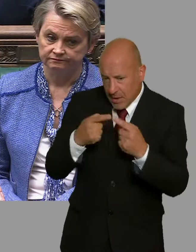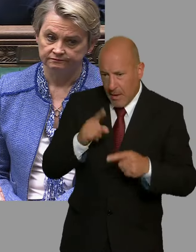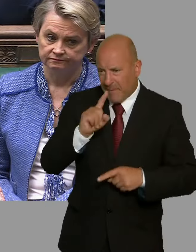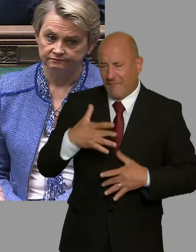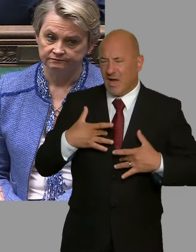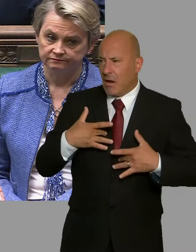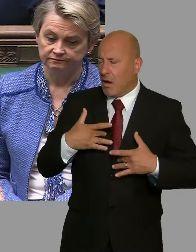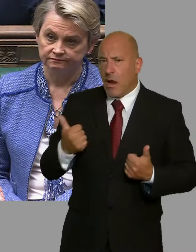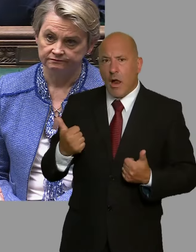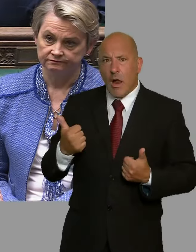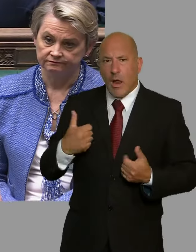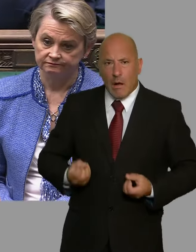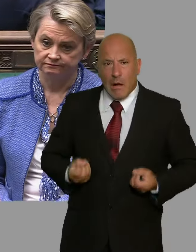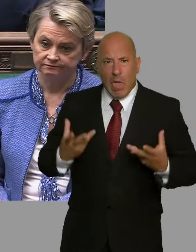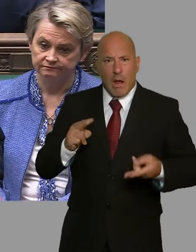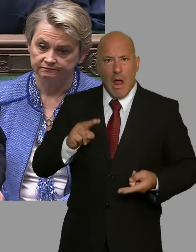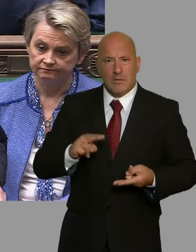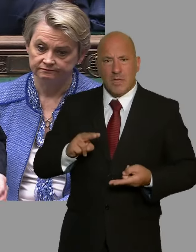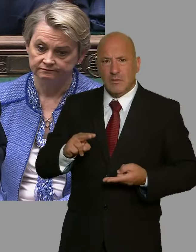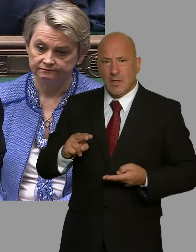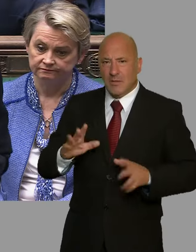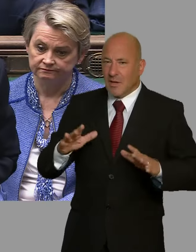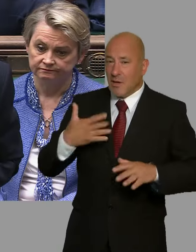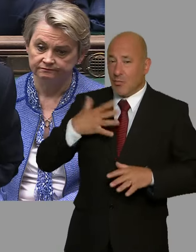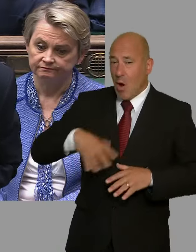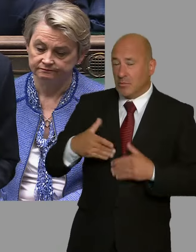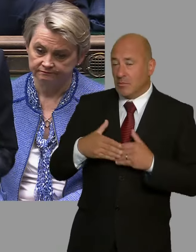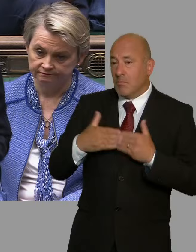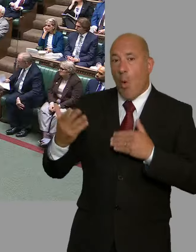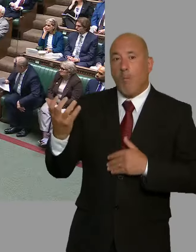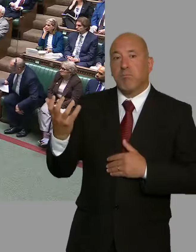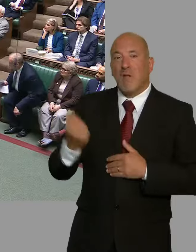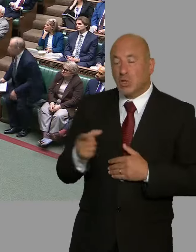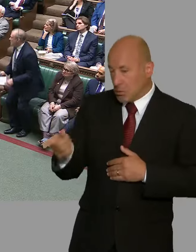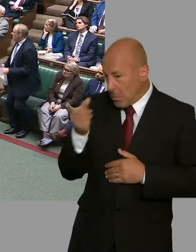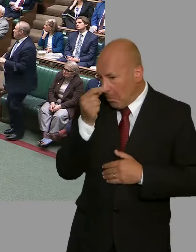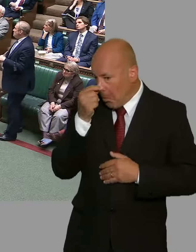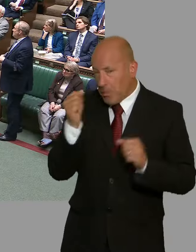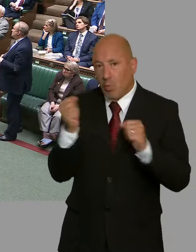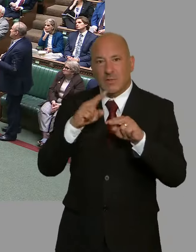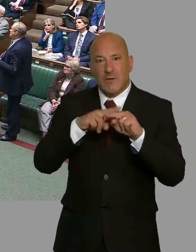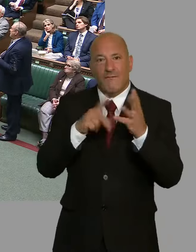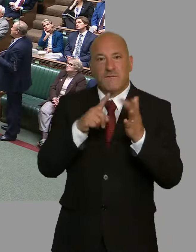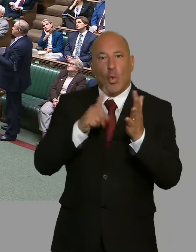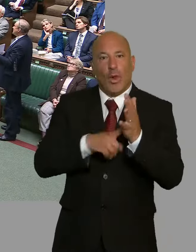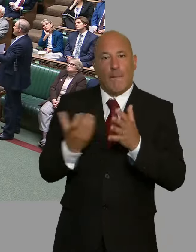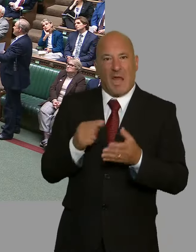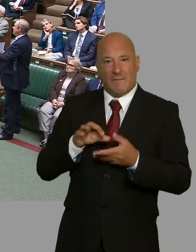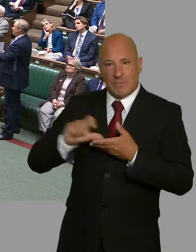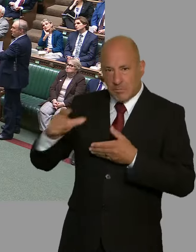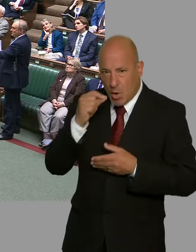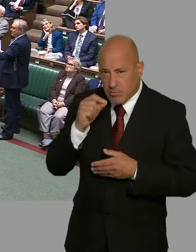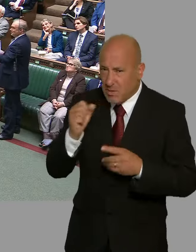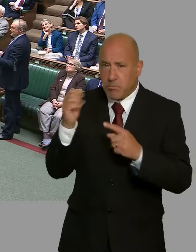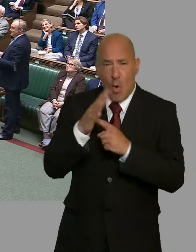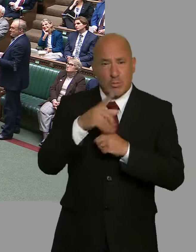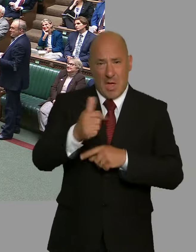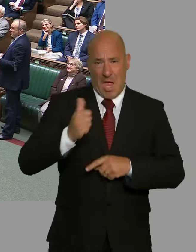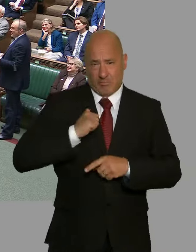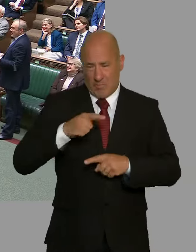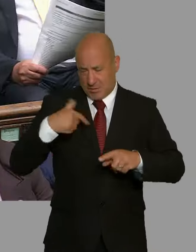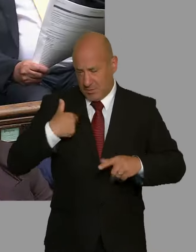we're making, and that's why it will now be looked at a fiscal event. Sherrod David. Mr. Speaker, I think I welcome what the